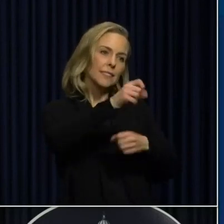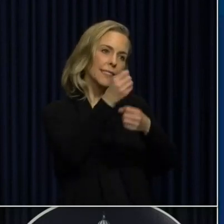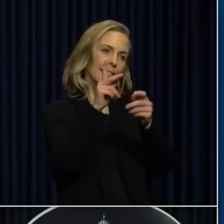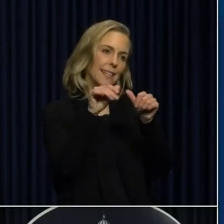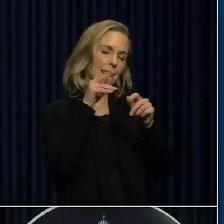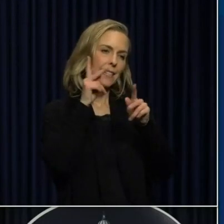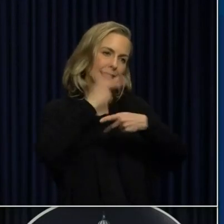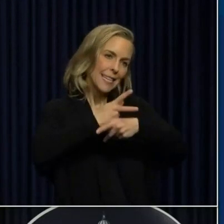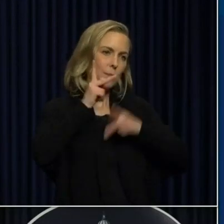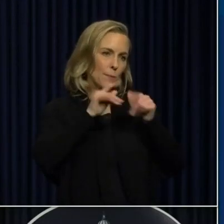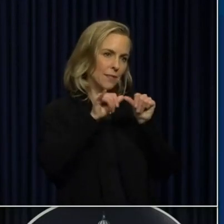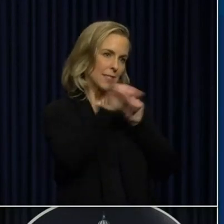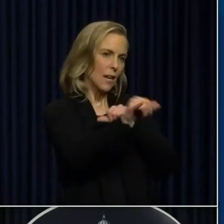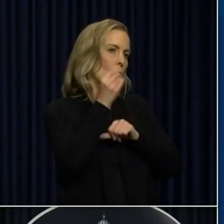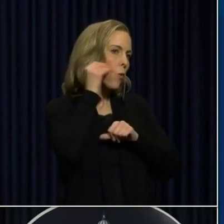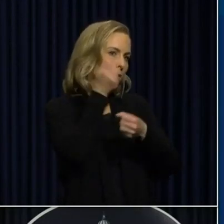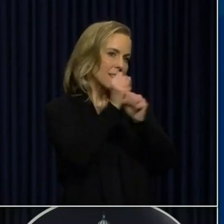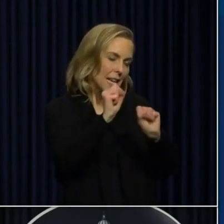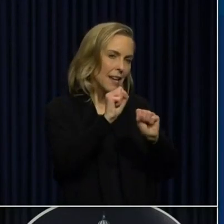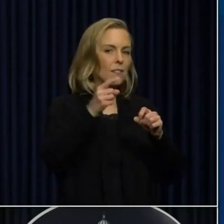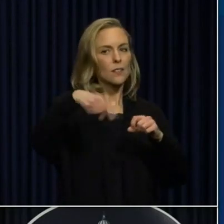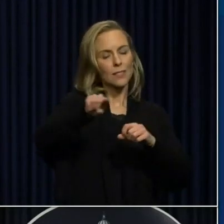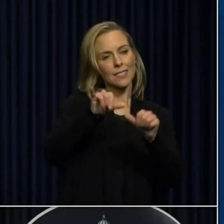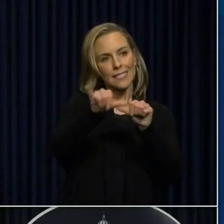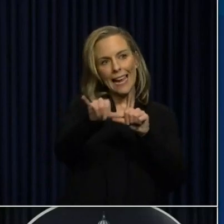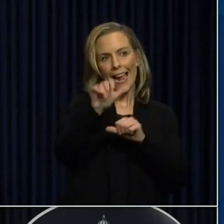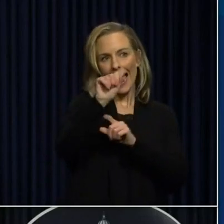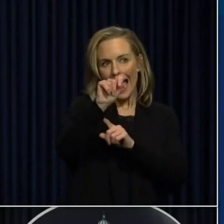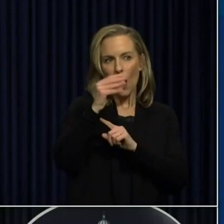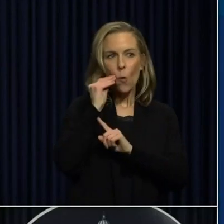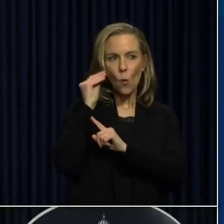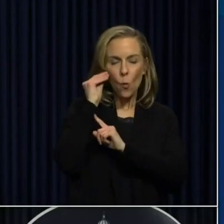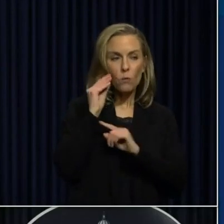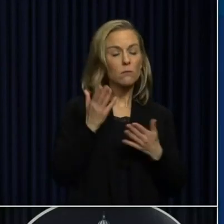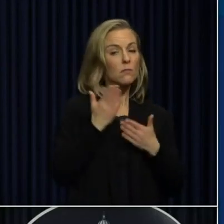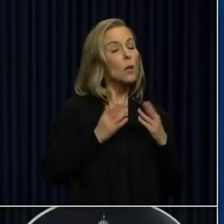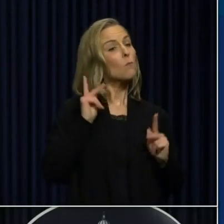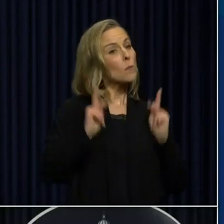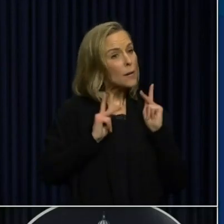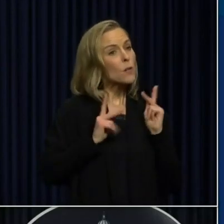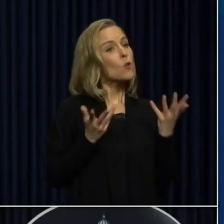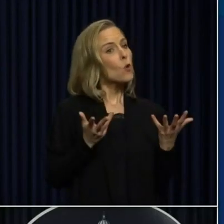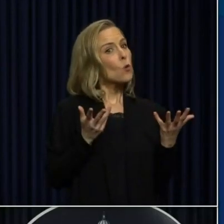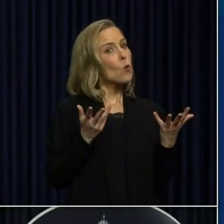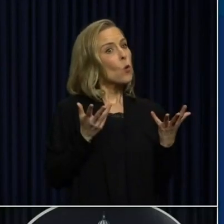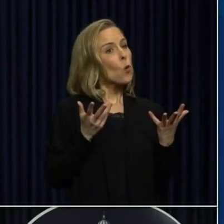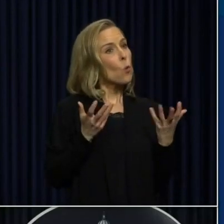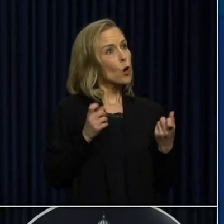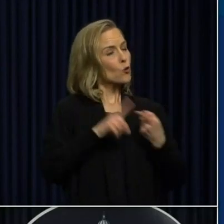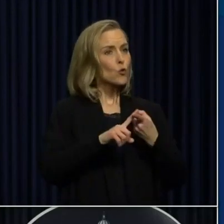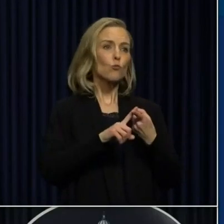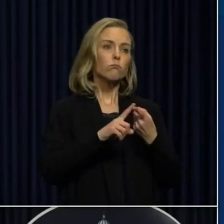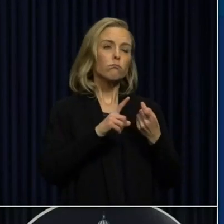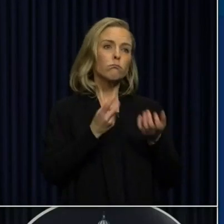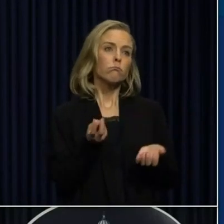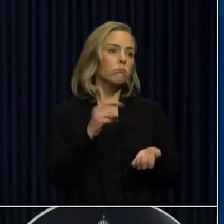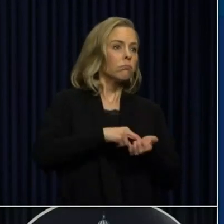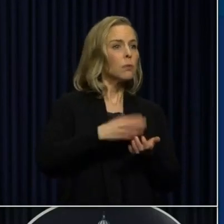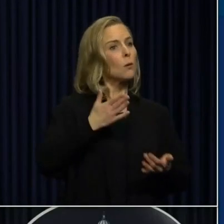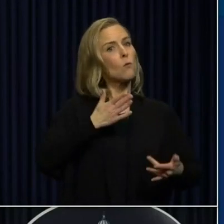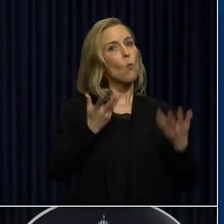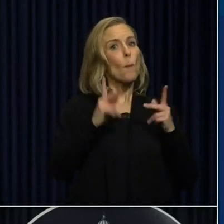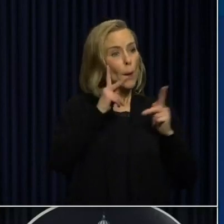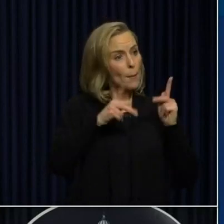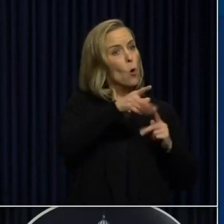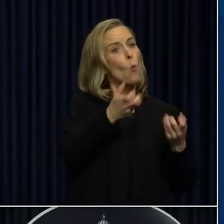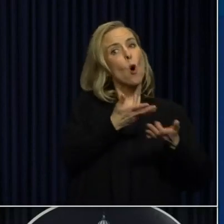other people safe by staying at home. There are some folks who are interested in asserting their rights through this, and I understand that. I believe in